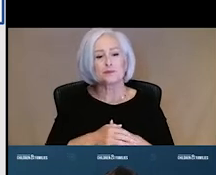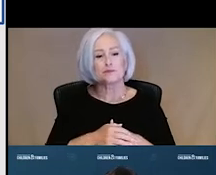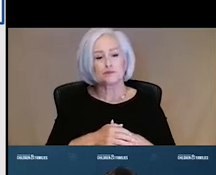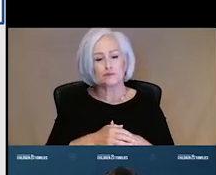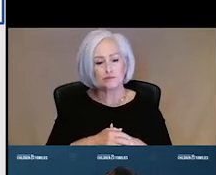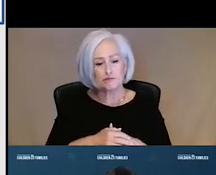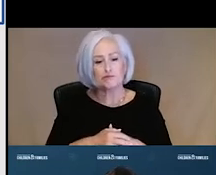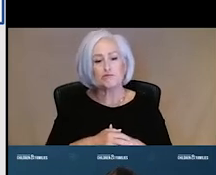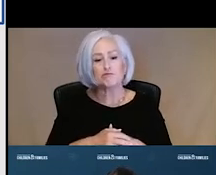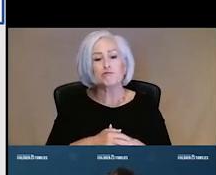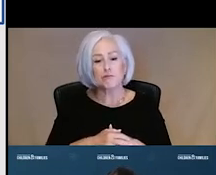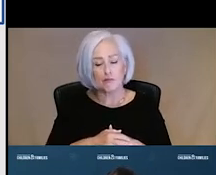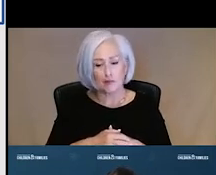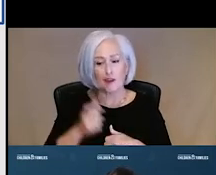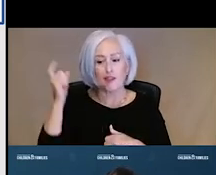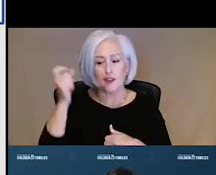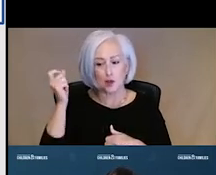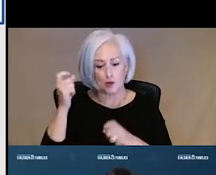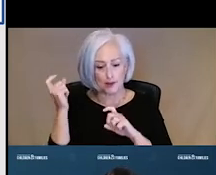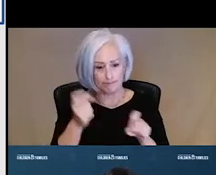the funder.